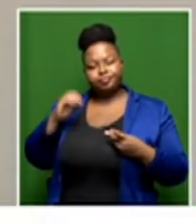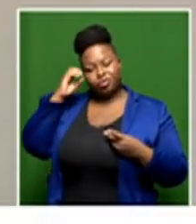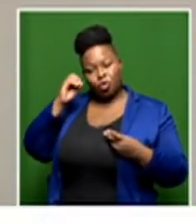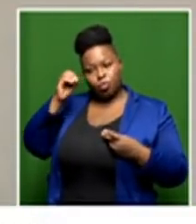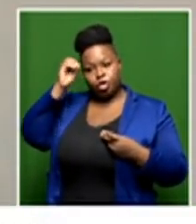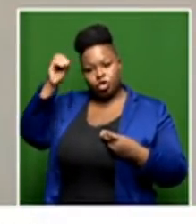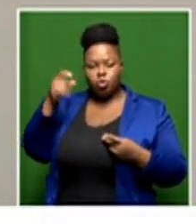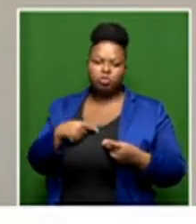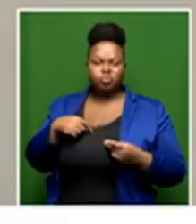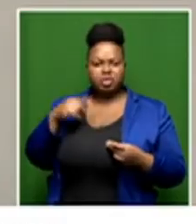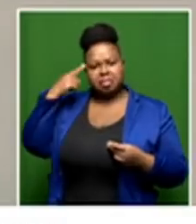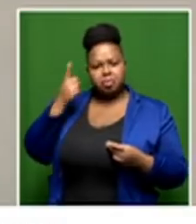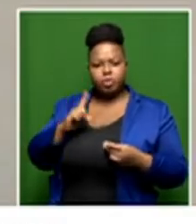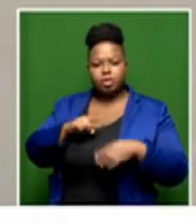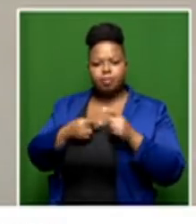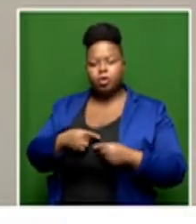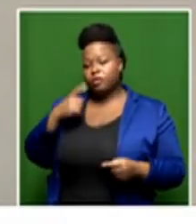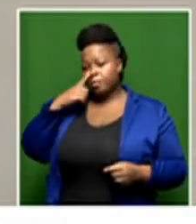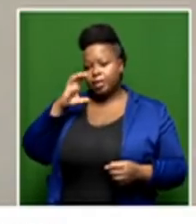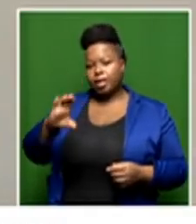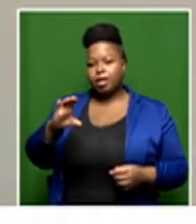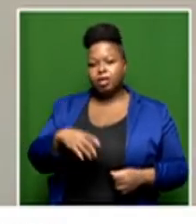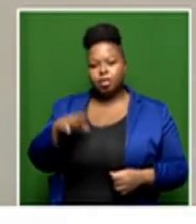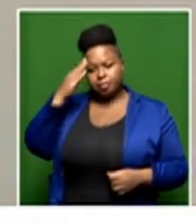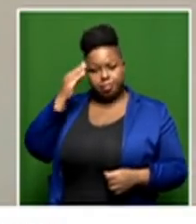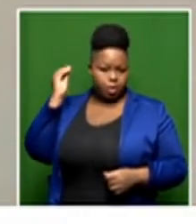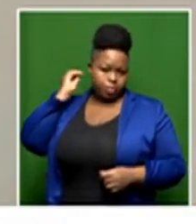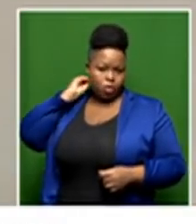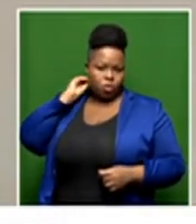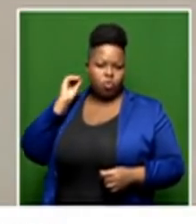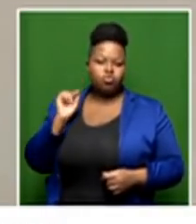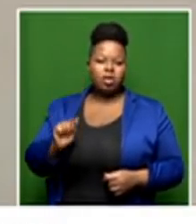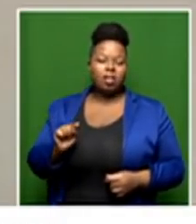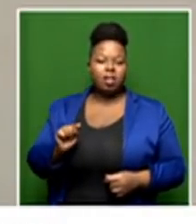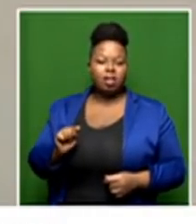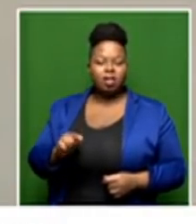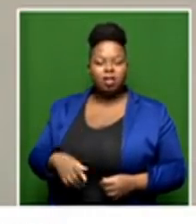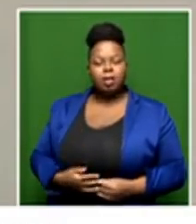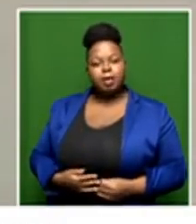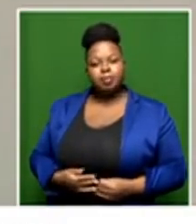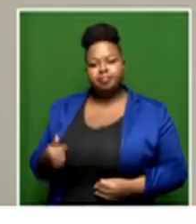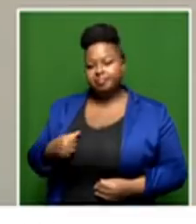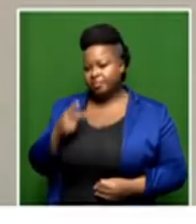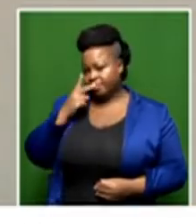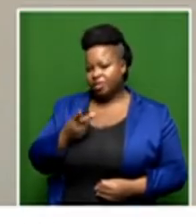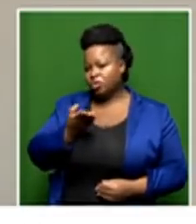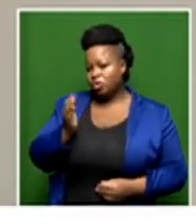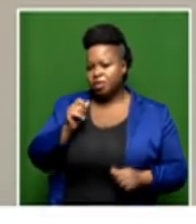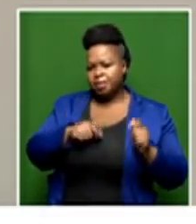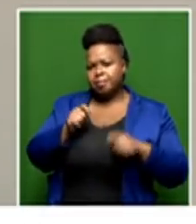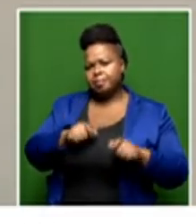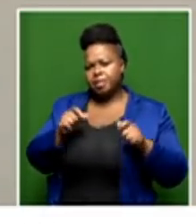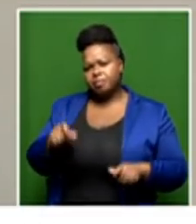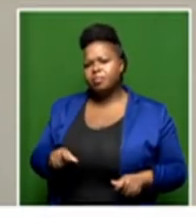opinion piece around Charlotte Maxeke's memorial, I see that these are people who have